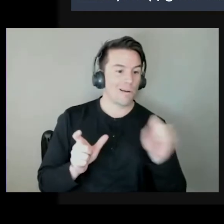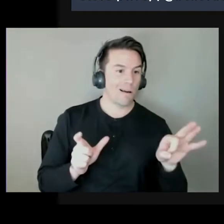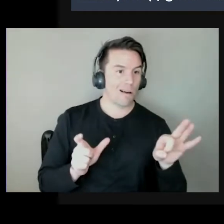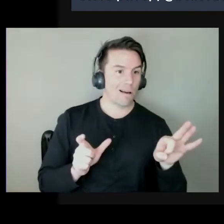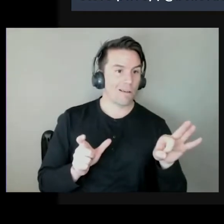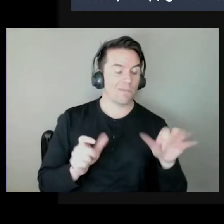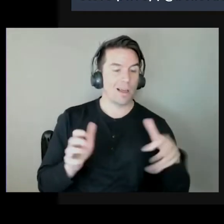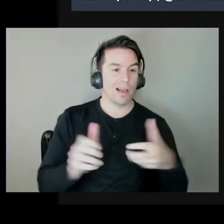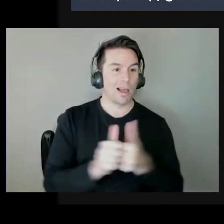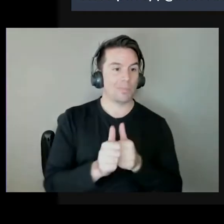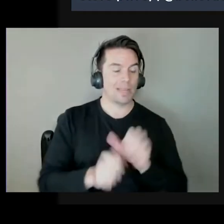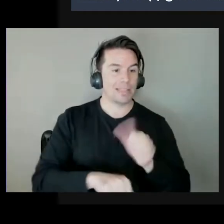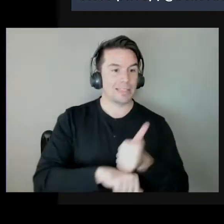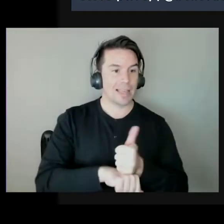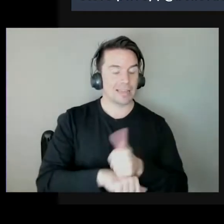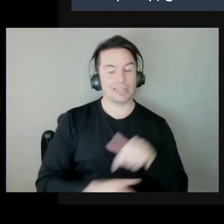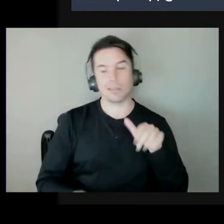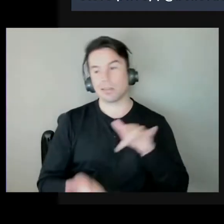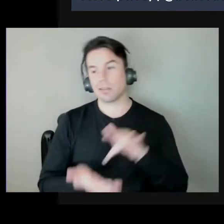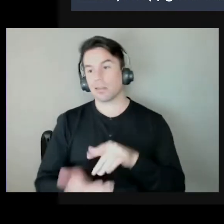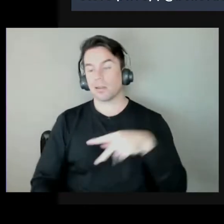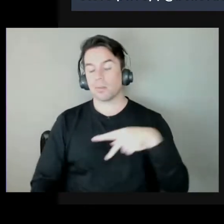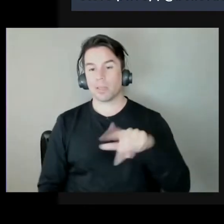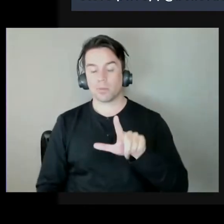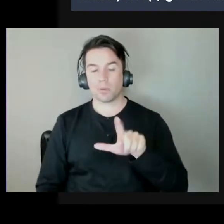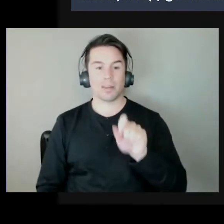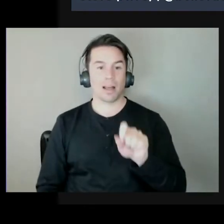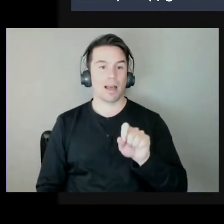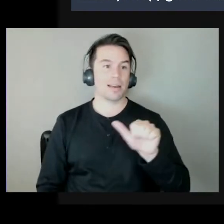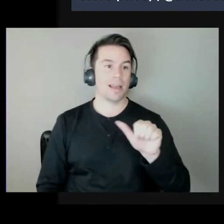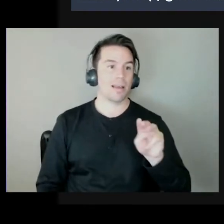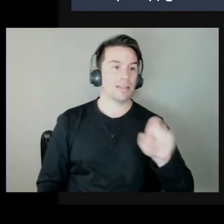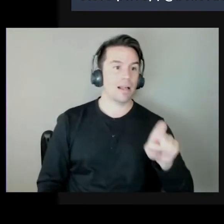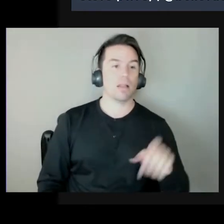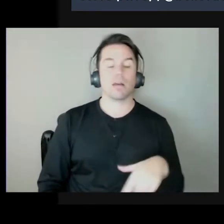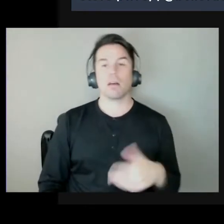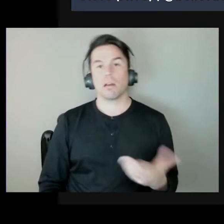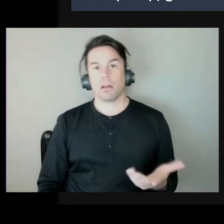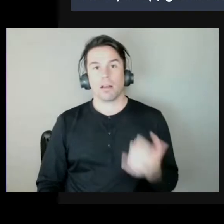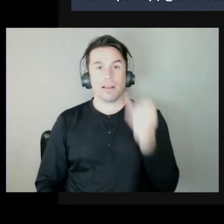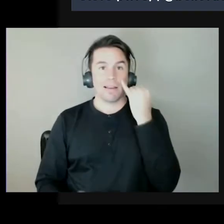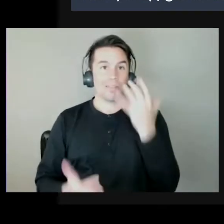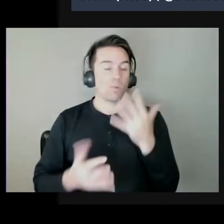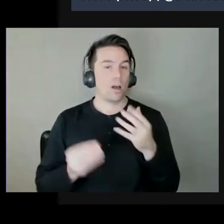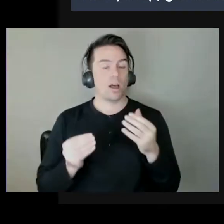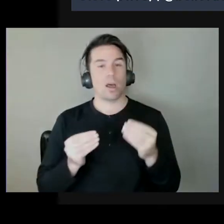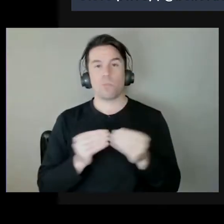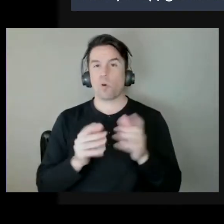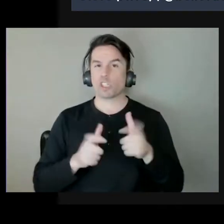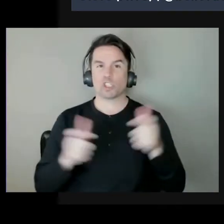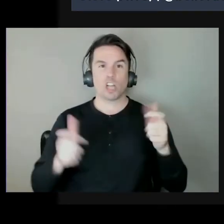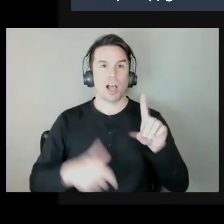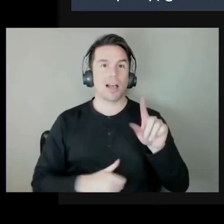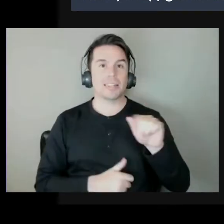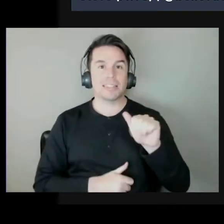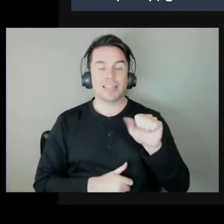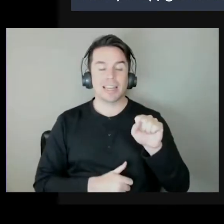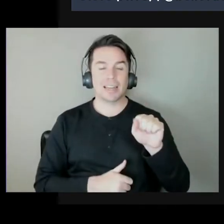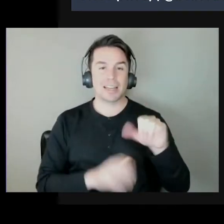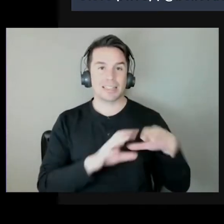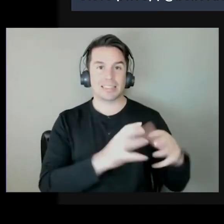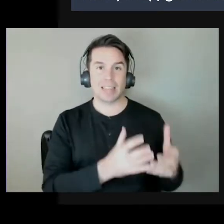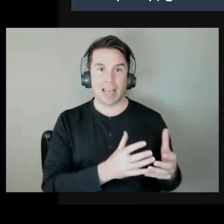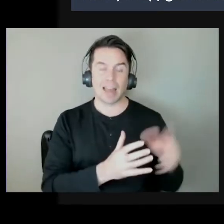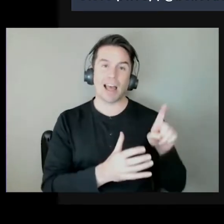P3.8XL, and then restart that. Or what if I want to use a larger data set? I have to go turn on EFS, or maybe I'm going to